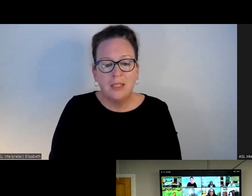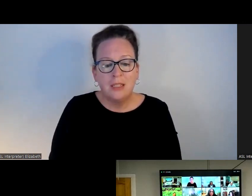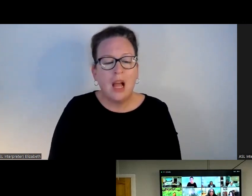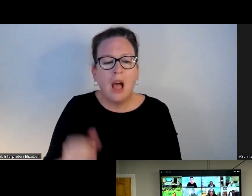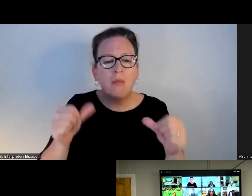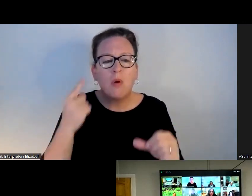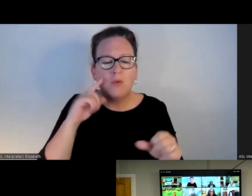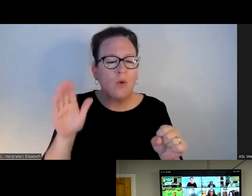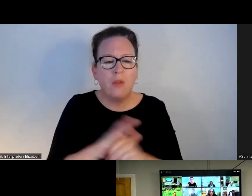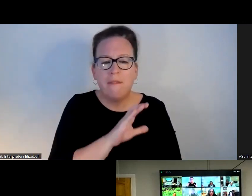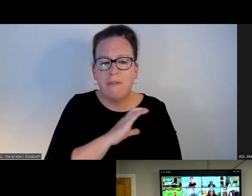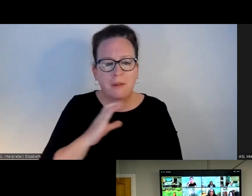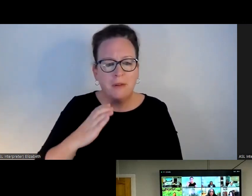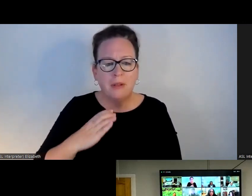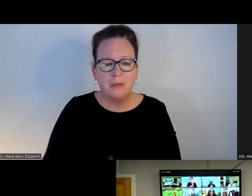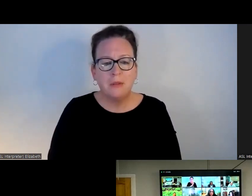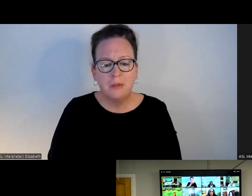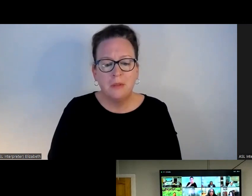council. And